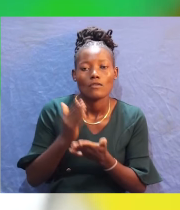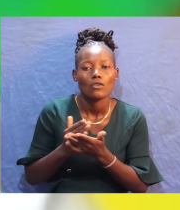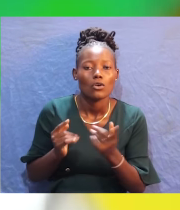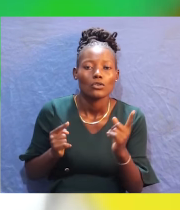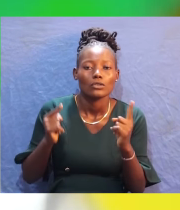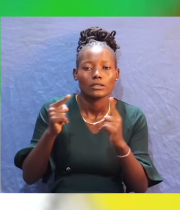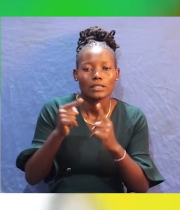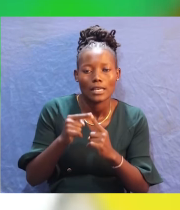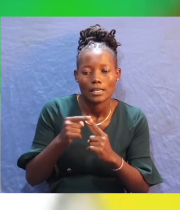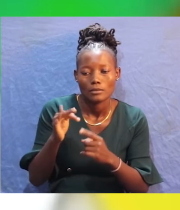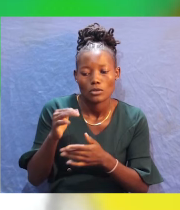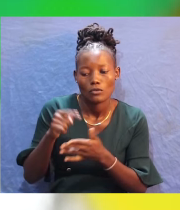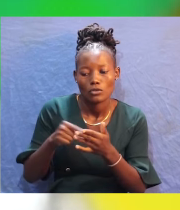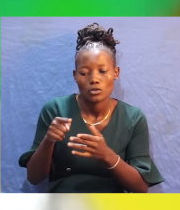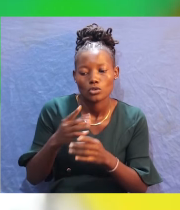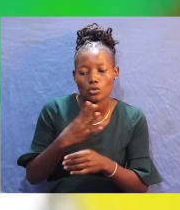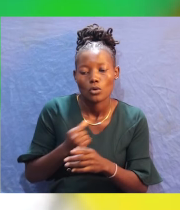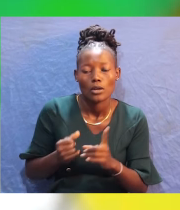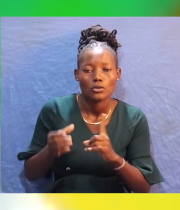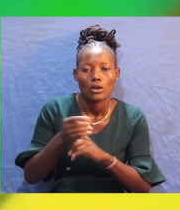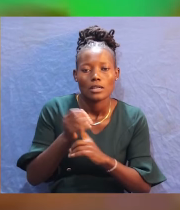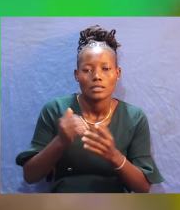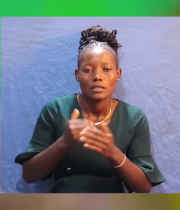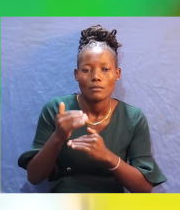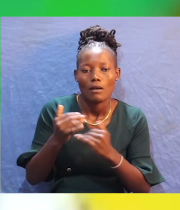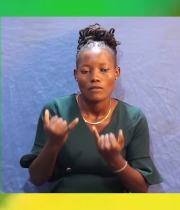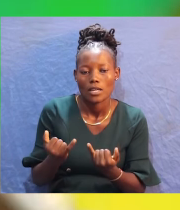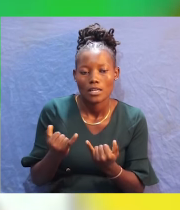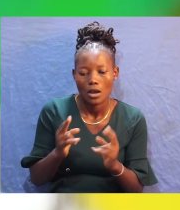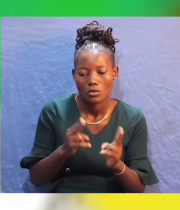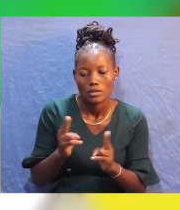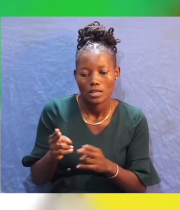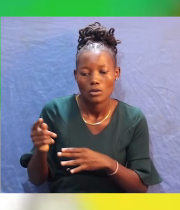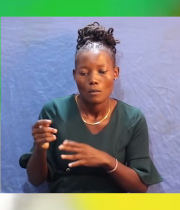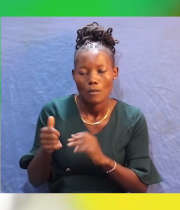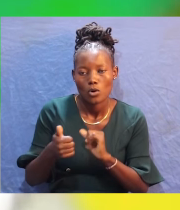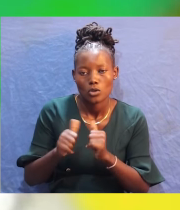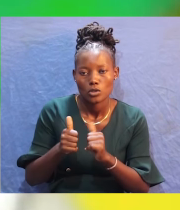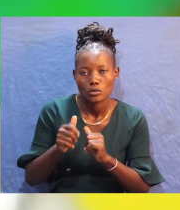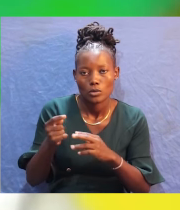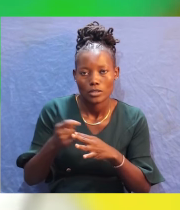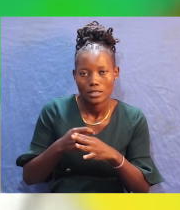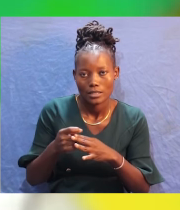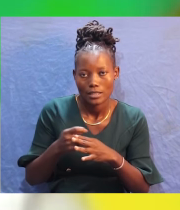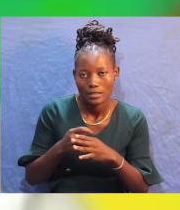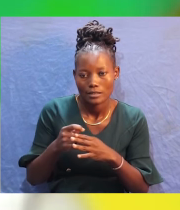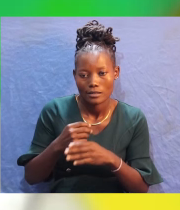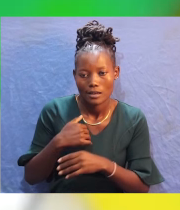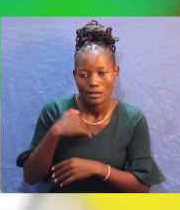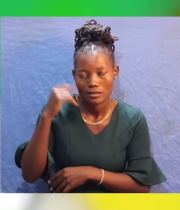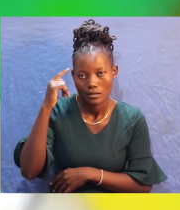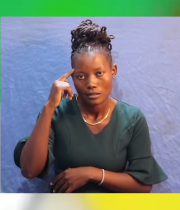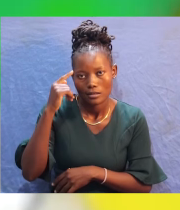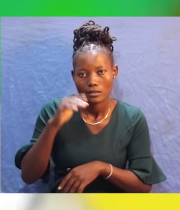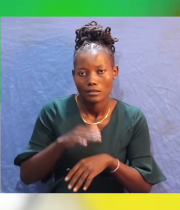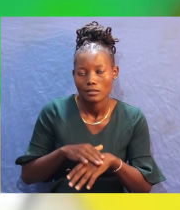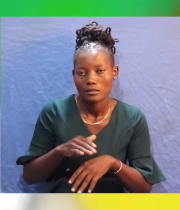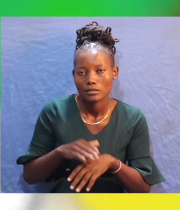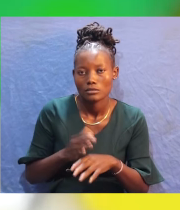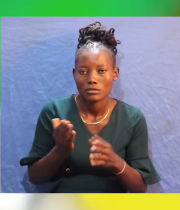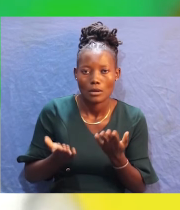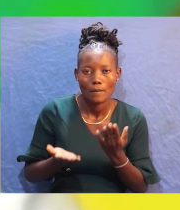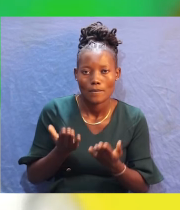of whatever you want to achieve after now the normal sports training. I think it's very informative, and